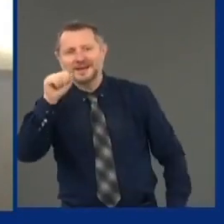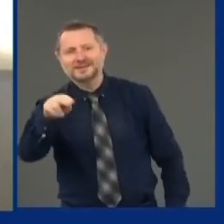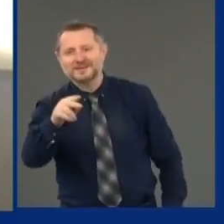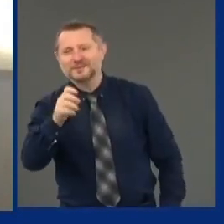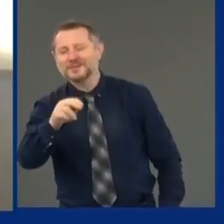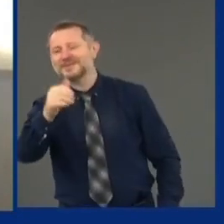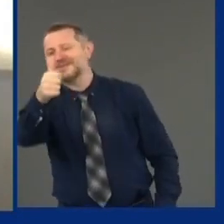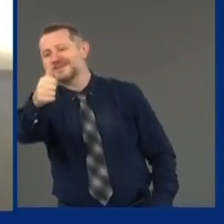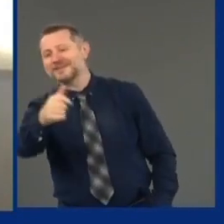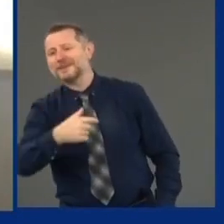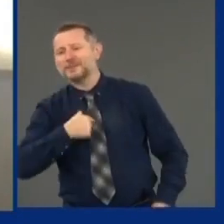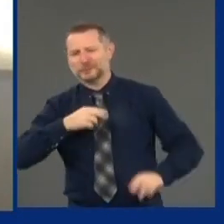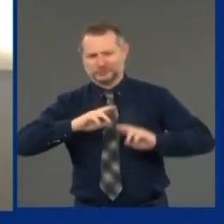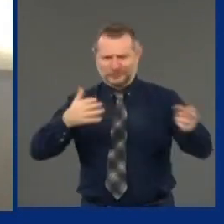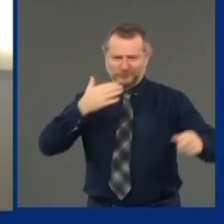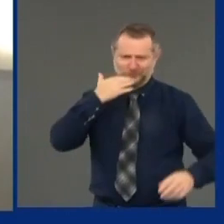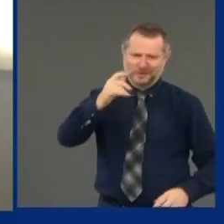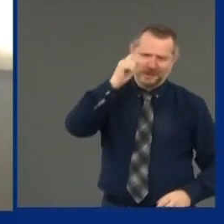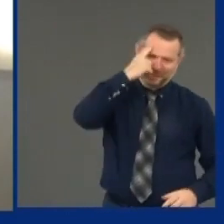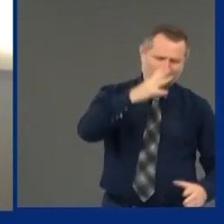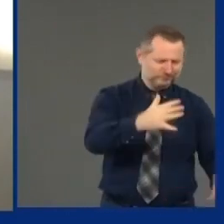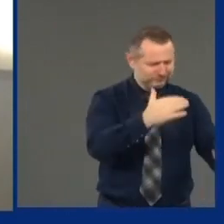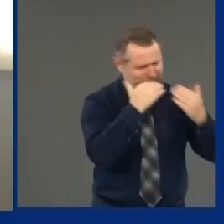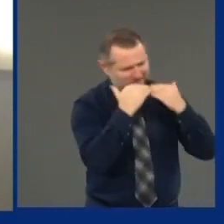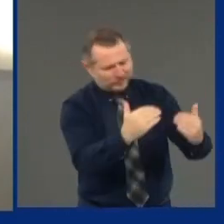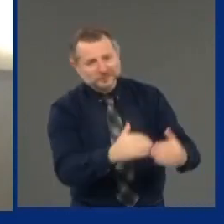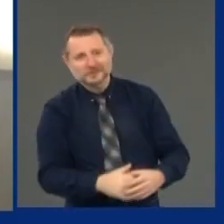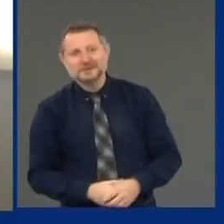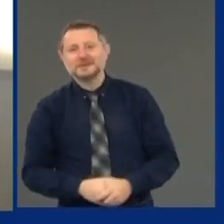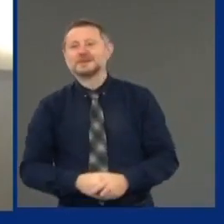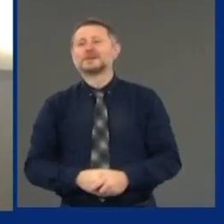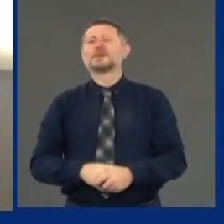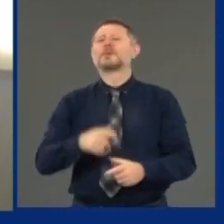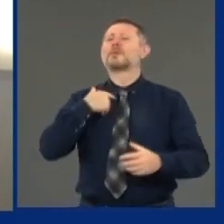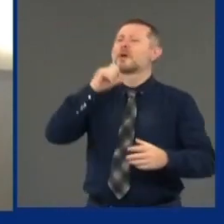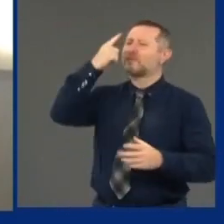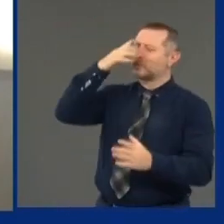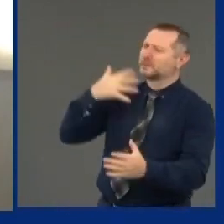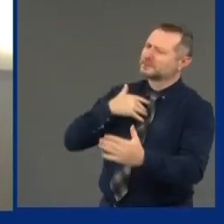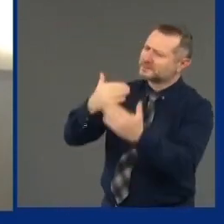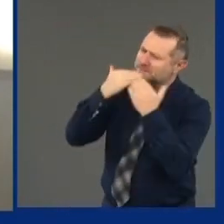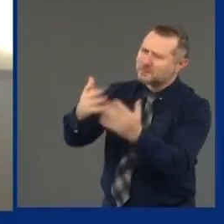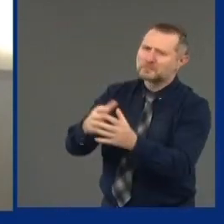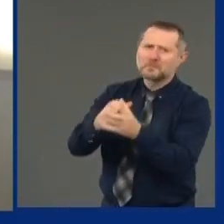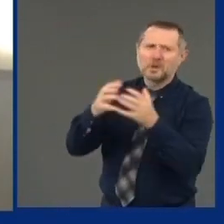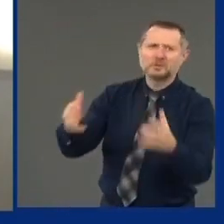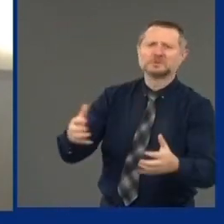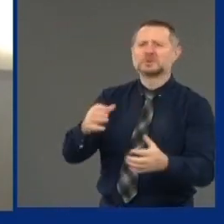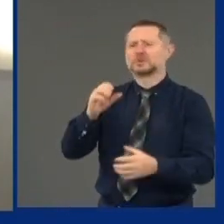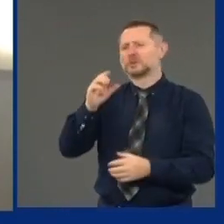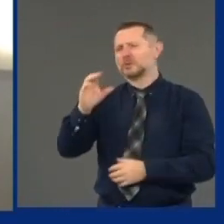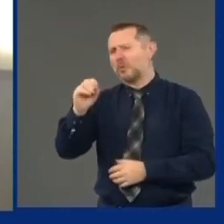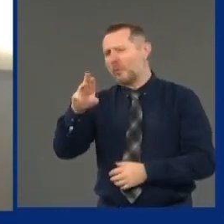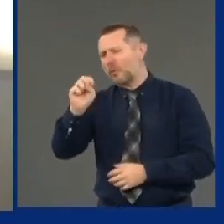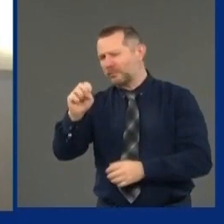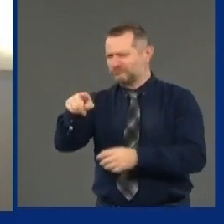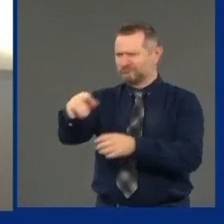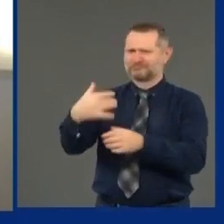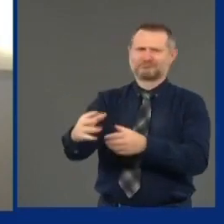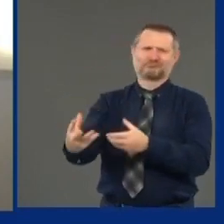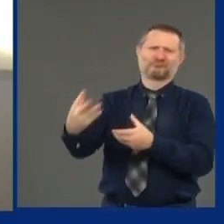very well, Governor. Thank you. I just wanted to thank you so much and CORE for what you did. Those